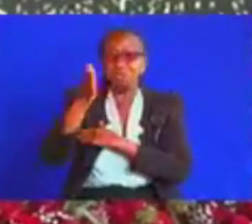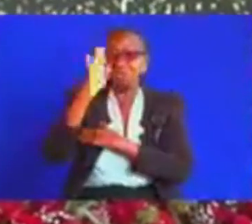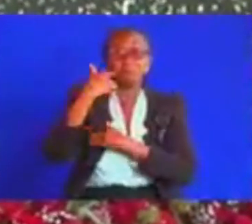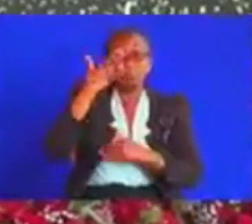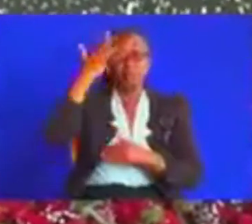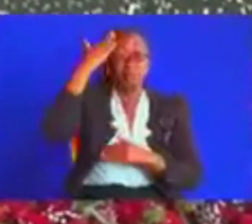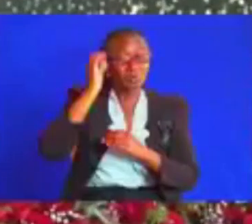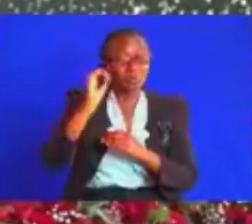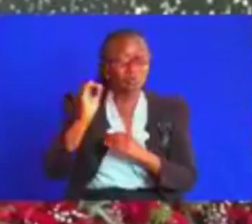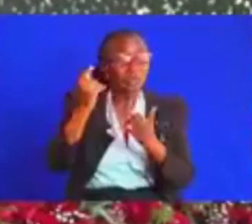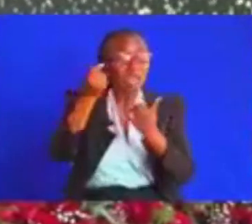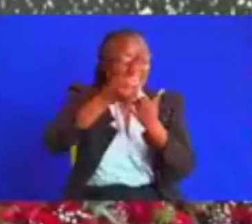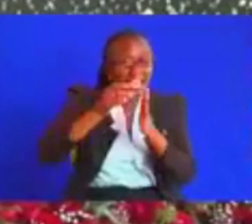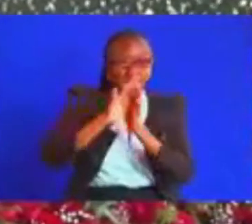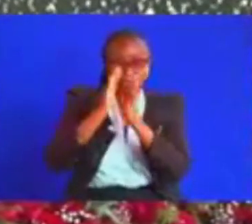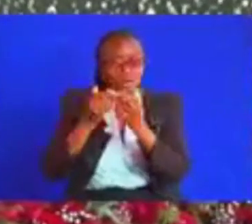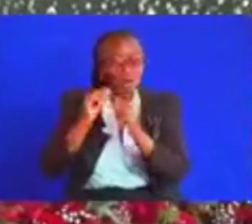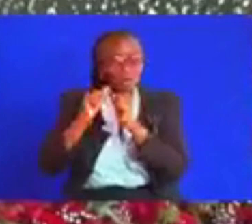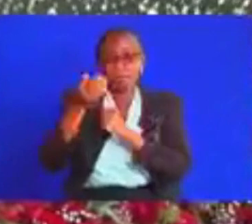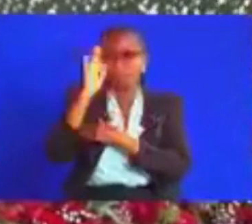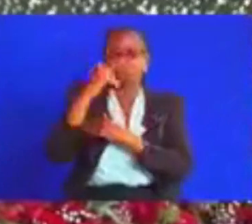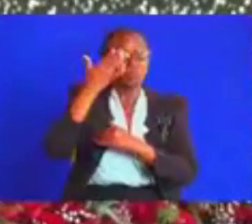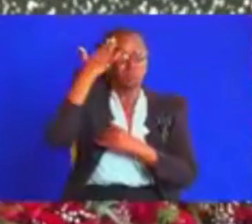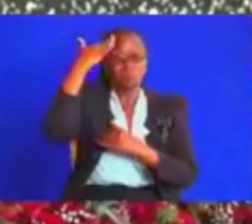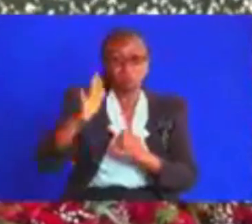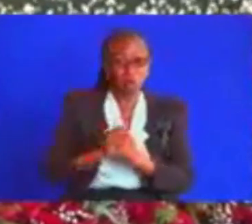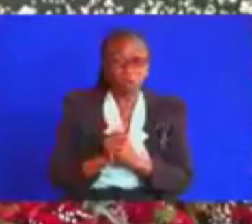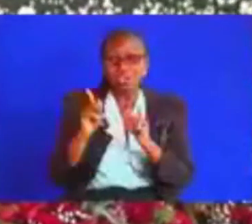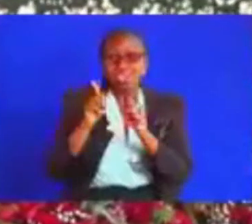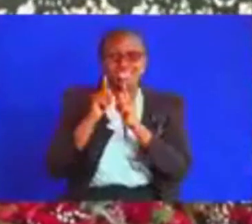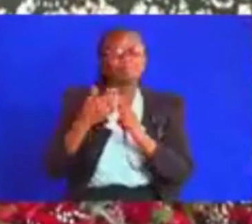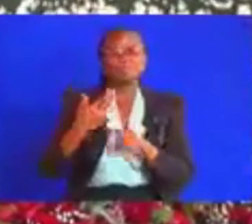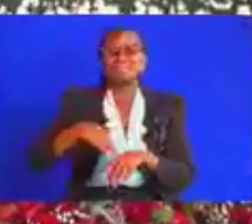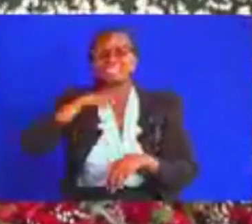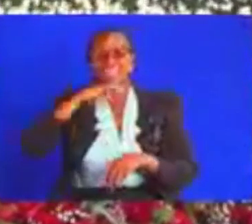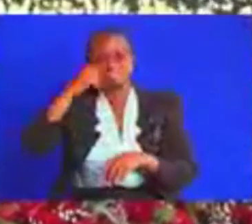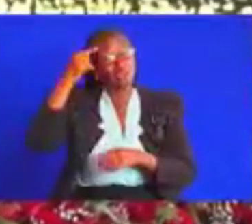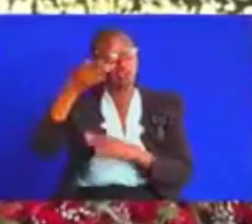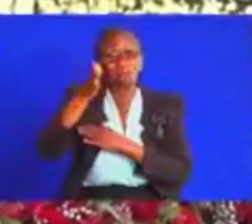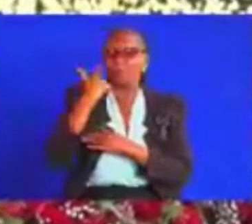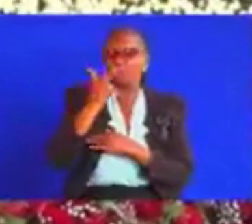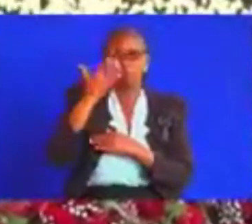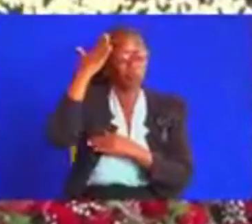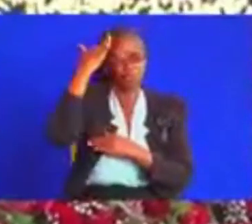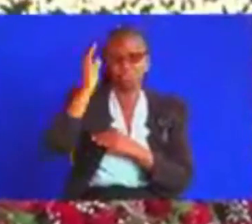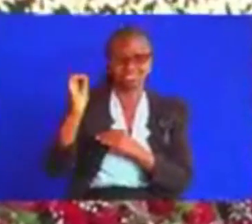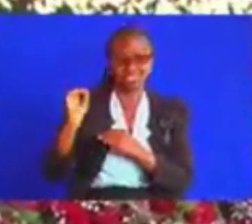God, writing books about an unknown God, even dying for an unknown God?